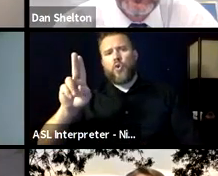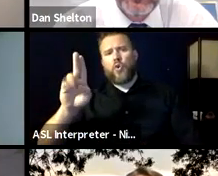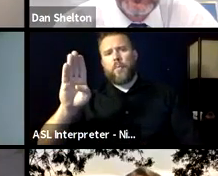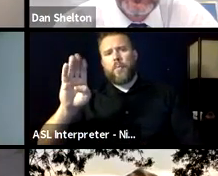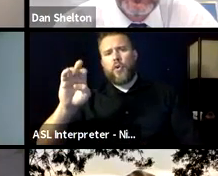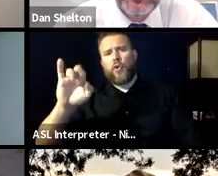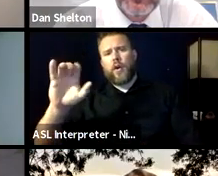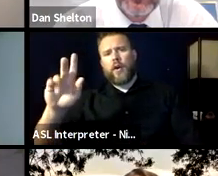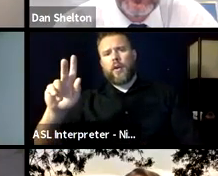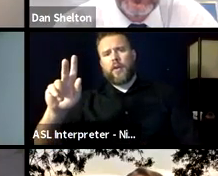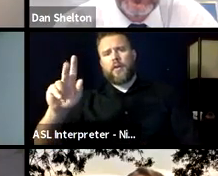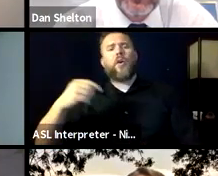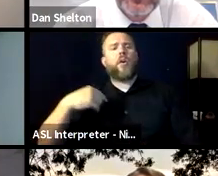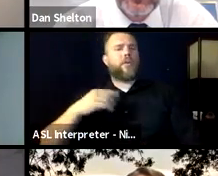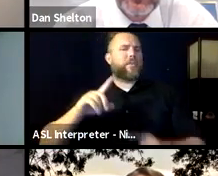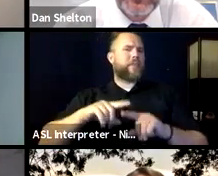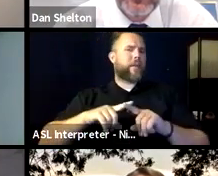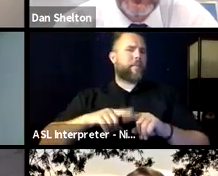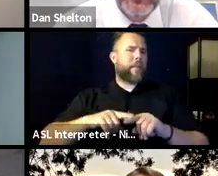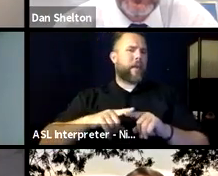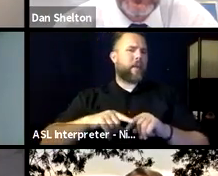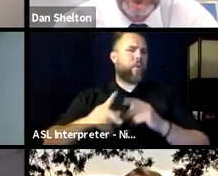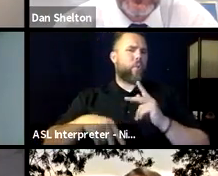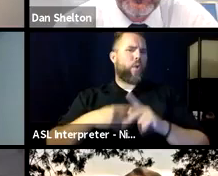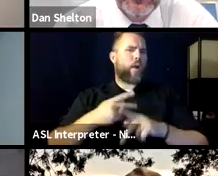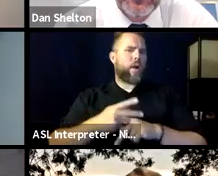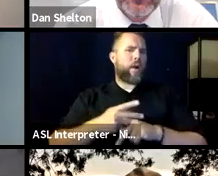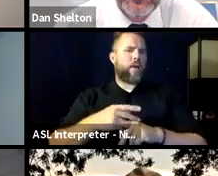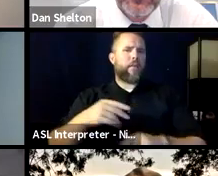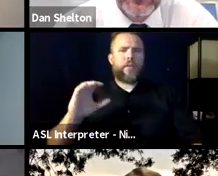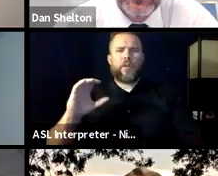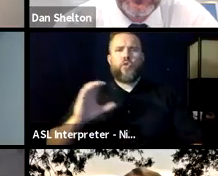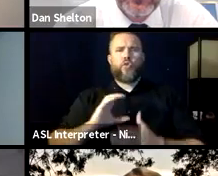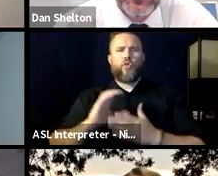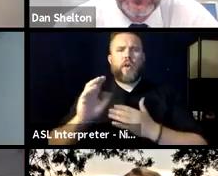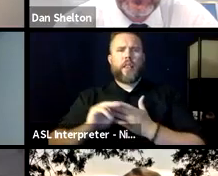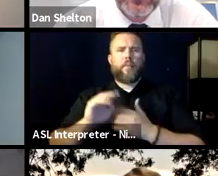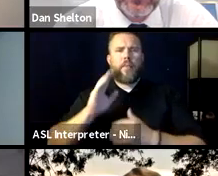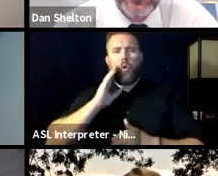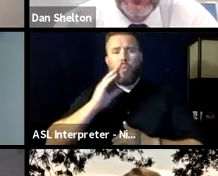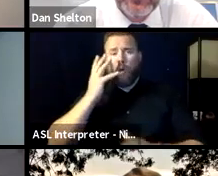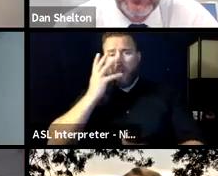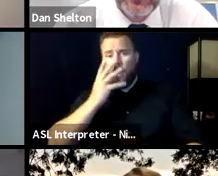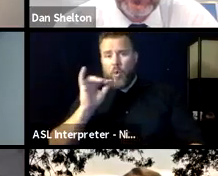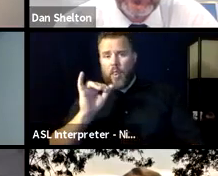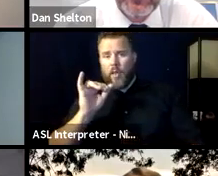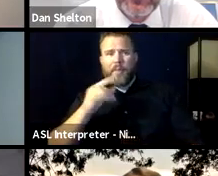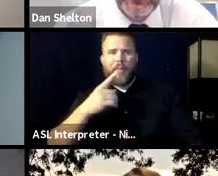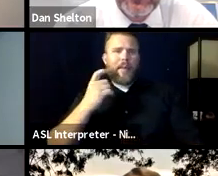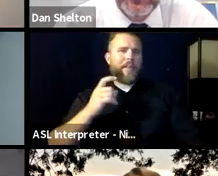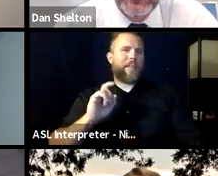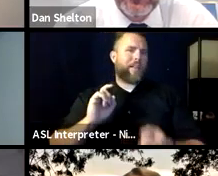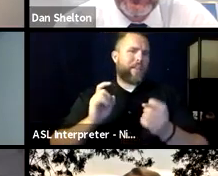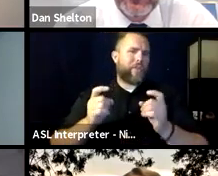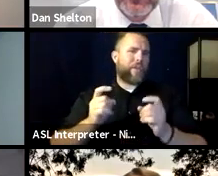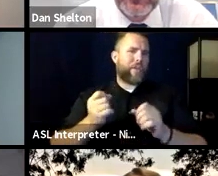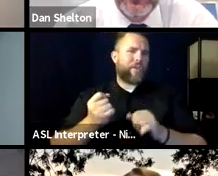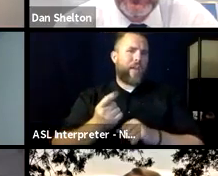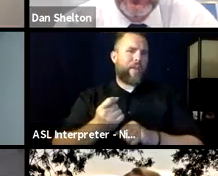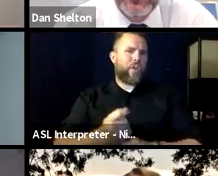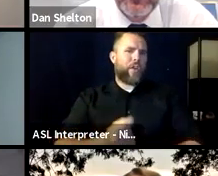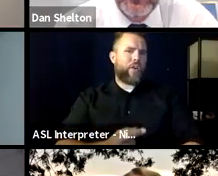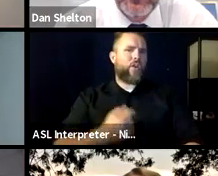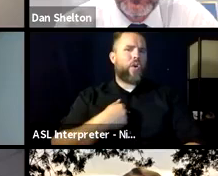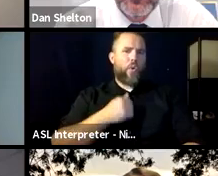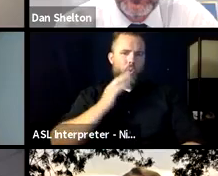the curriculum, depending on what the curricula look like now, they do change each year. We will change the tool to meet